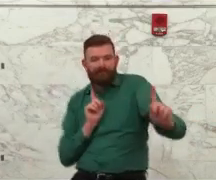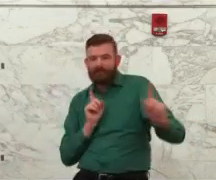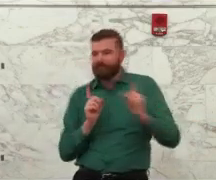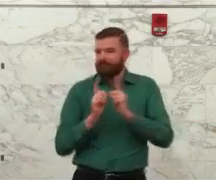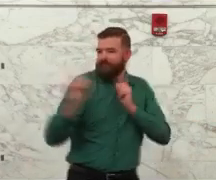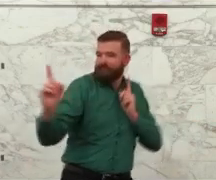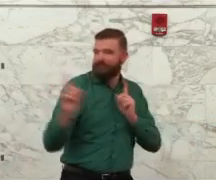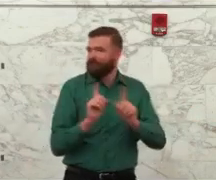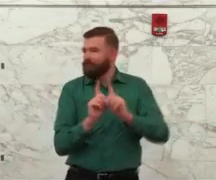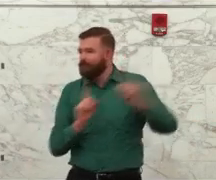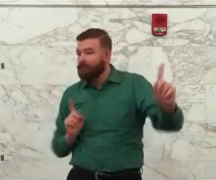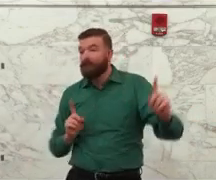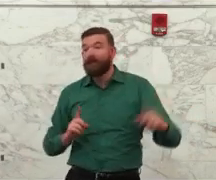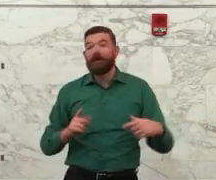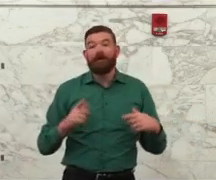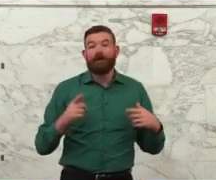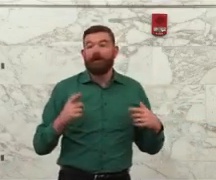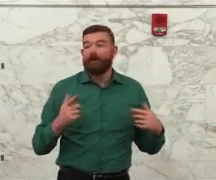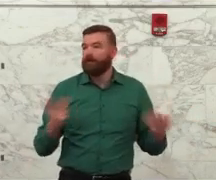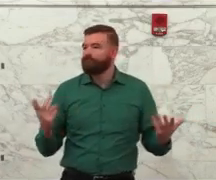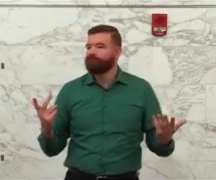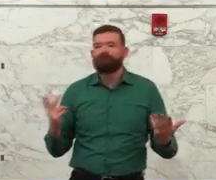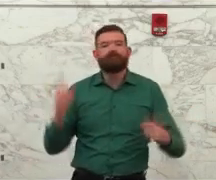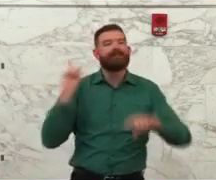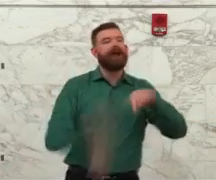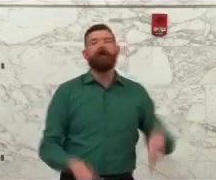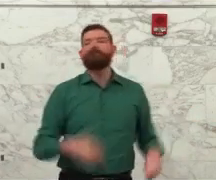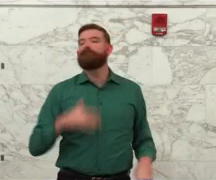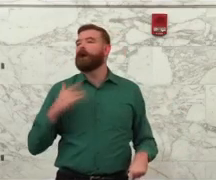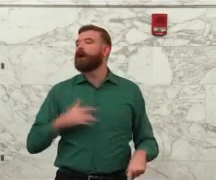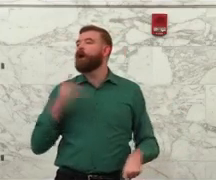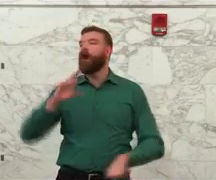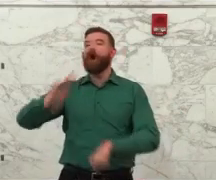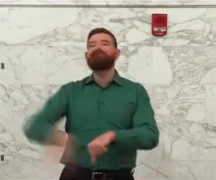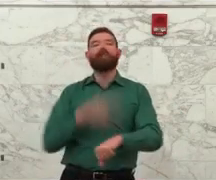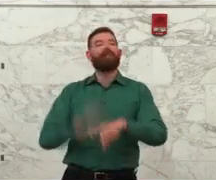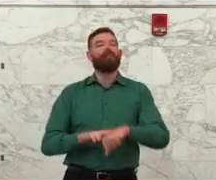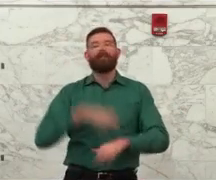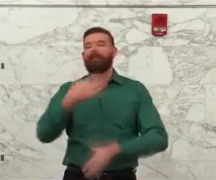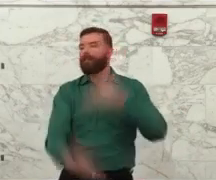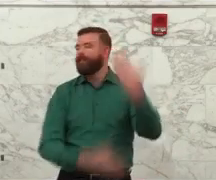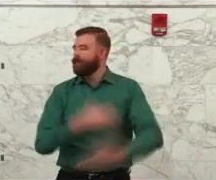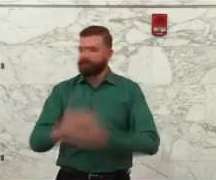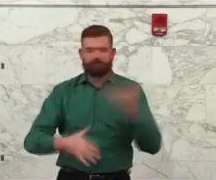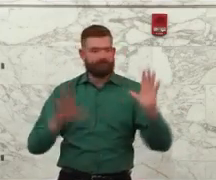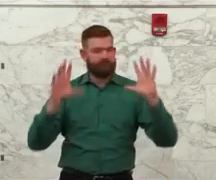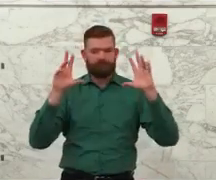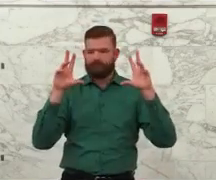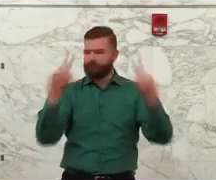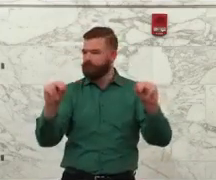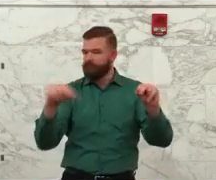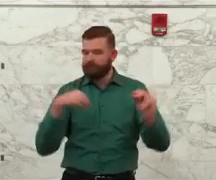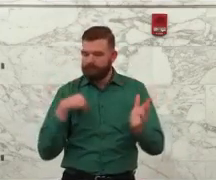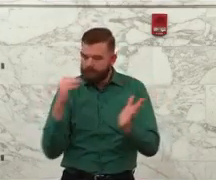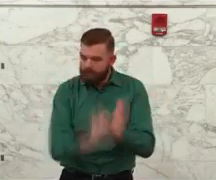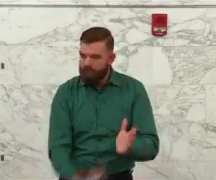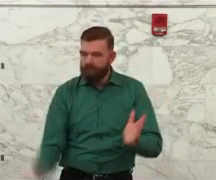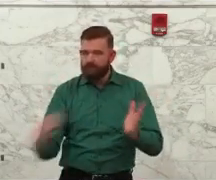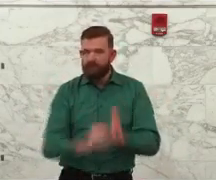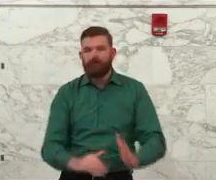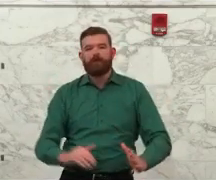a sense of business as usual during this emergency. And again, I repeat, just as it is no time to panic, but it is time to be